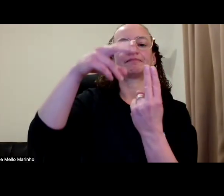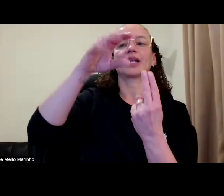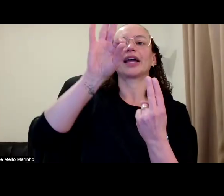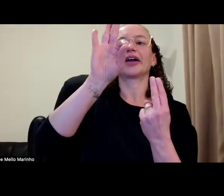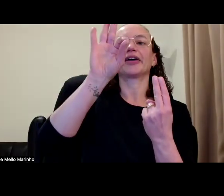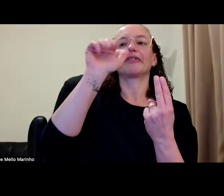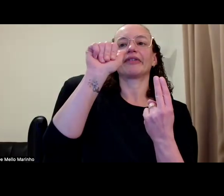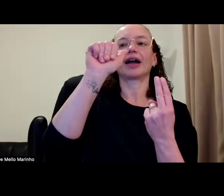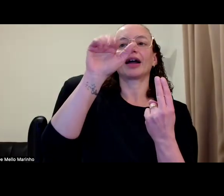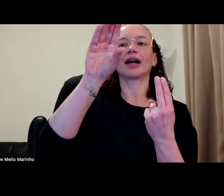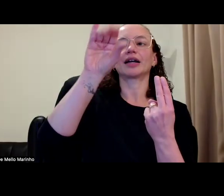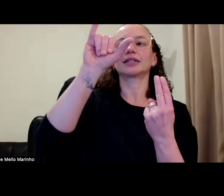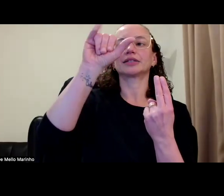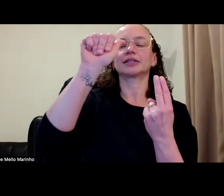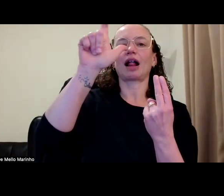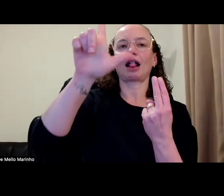And what's the name of that?